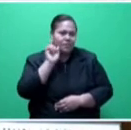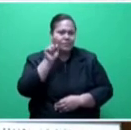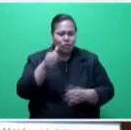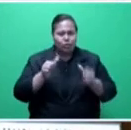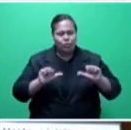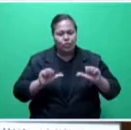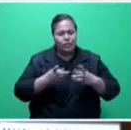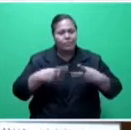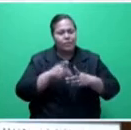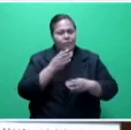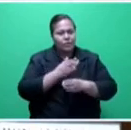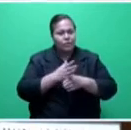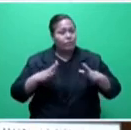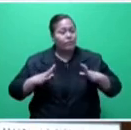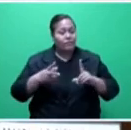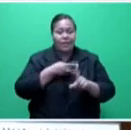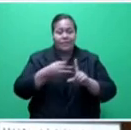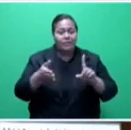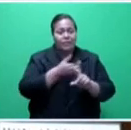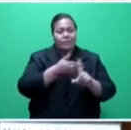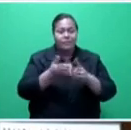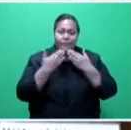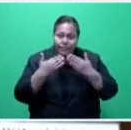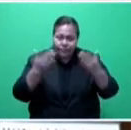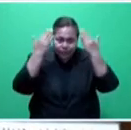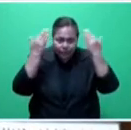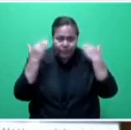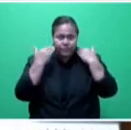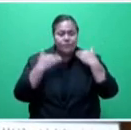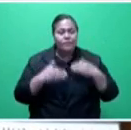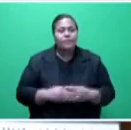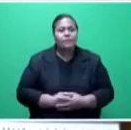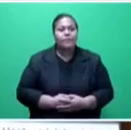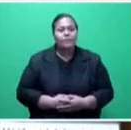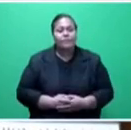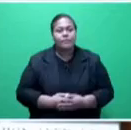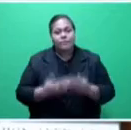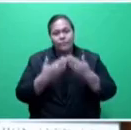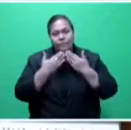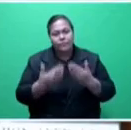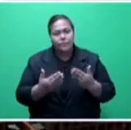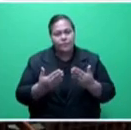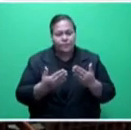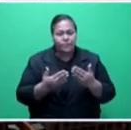free from violence and harassment. Thank you, Honourable Speaker. Thank you, Honourable Minister.